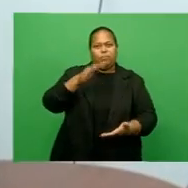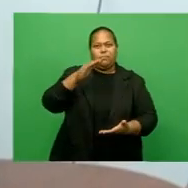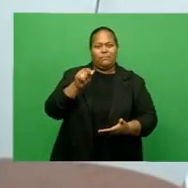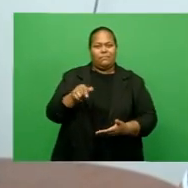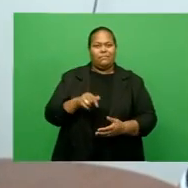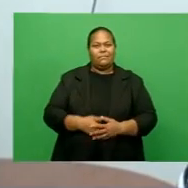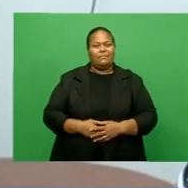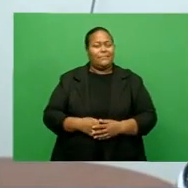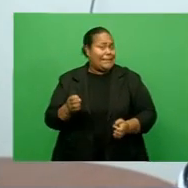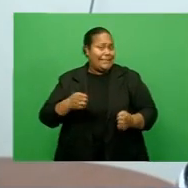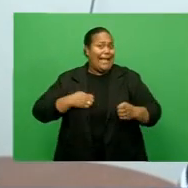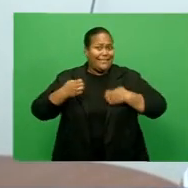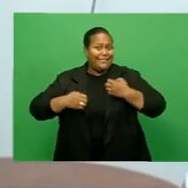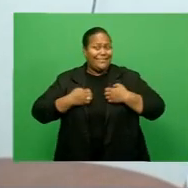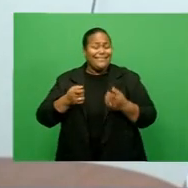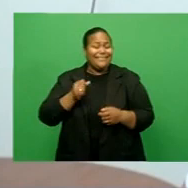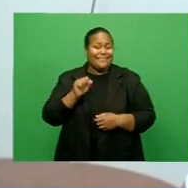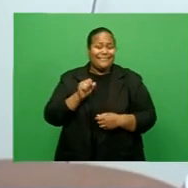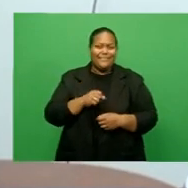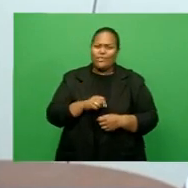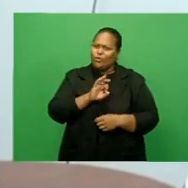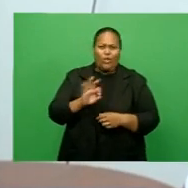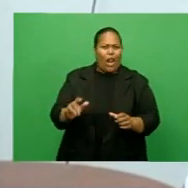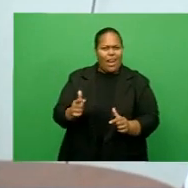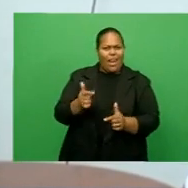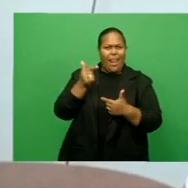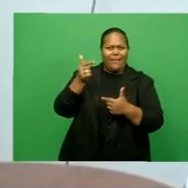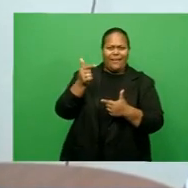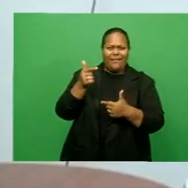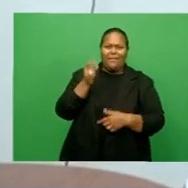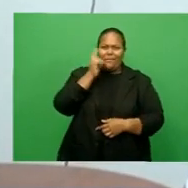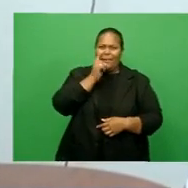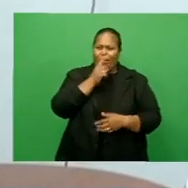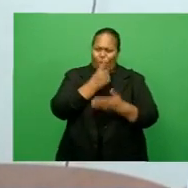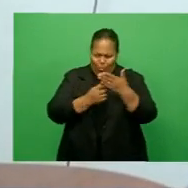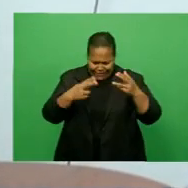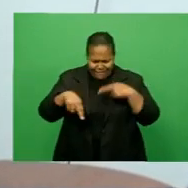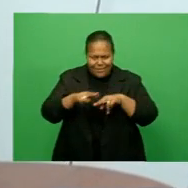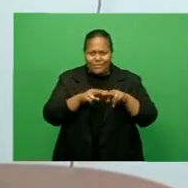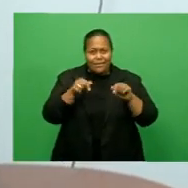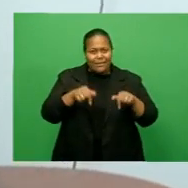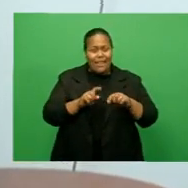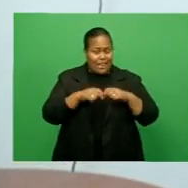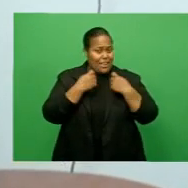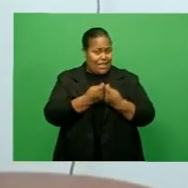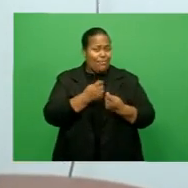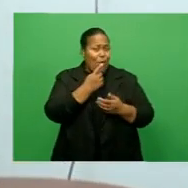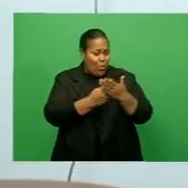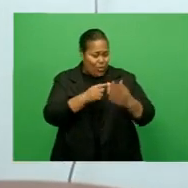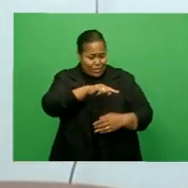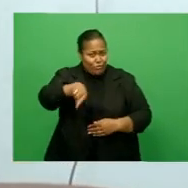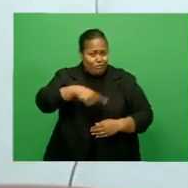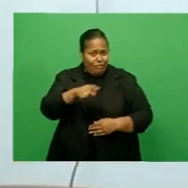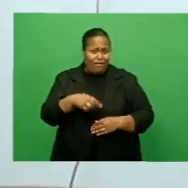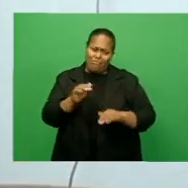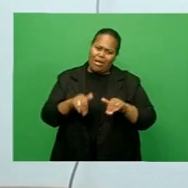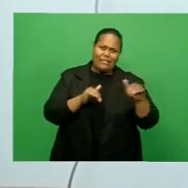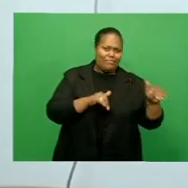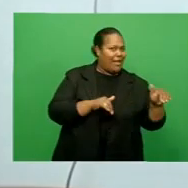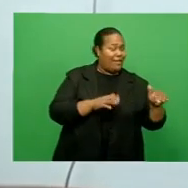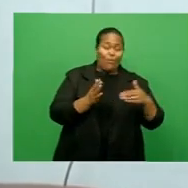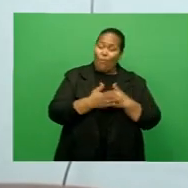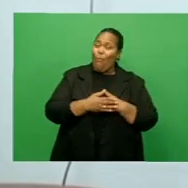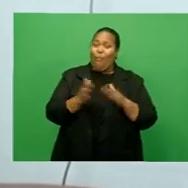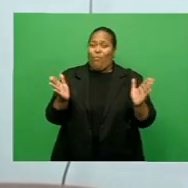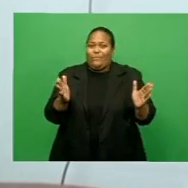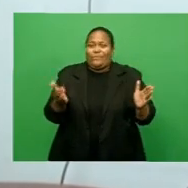very exciting because it does not limit people only in Fiji and teams only in Suva to participate. It's open